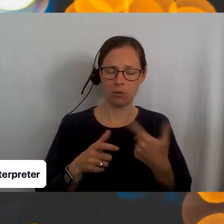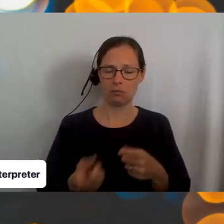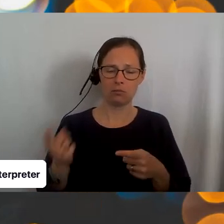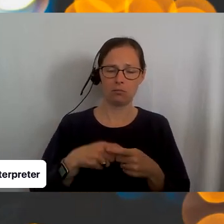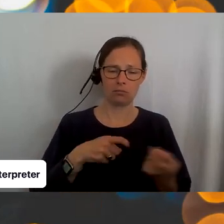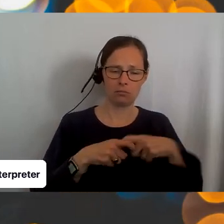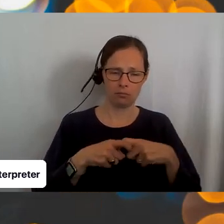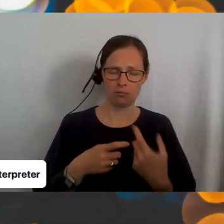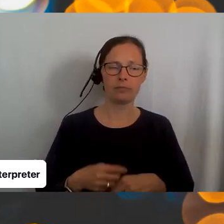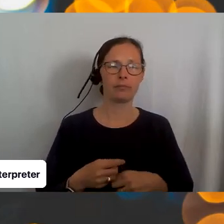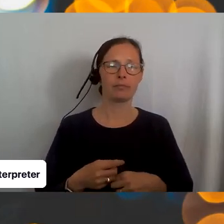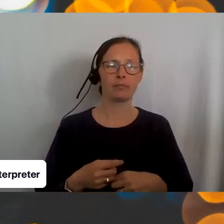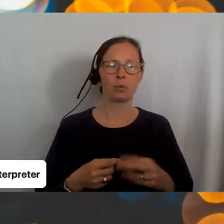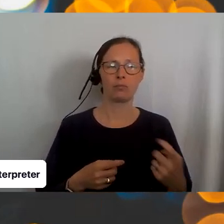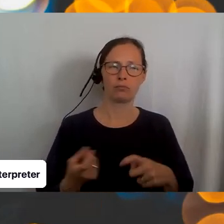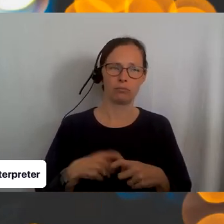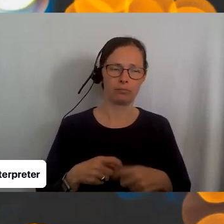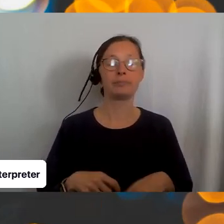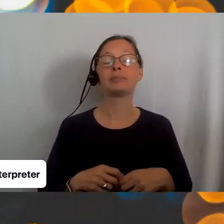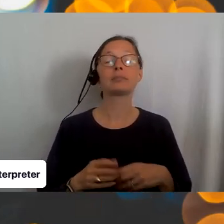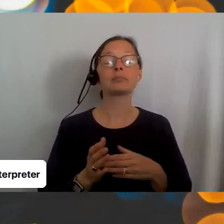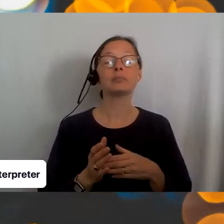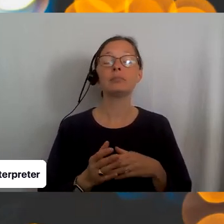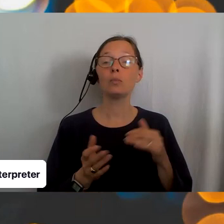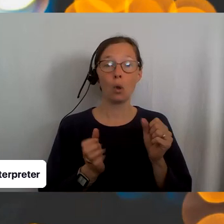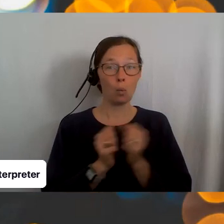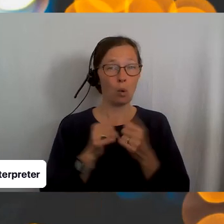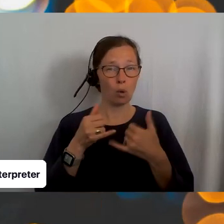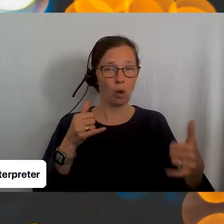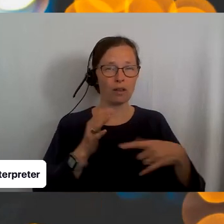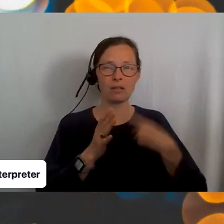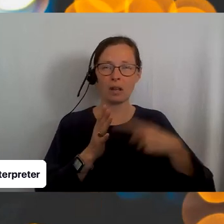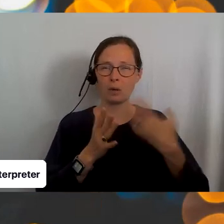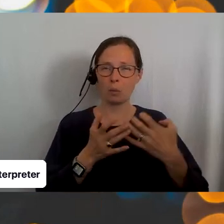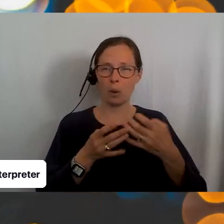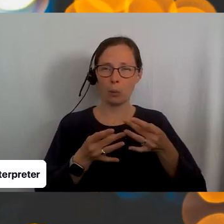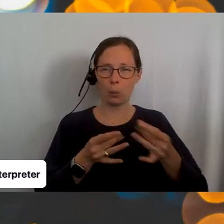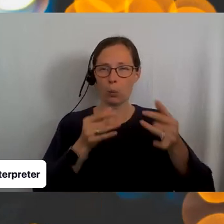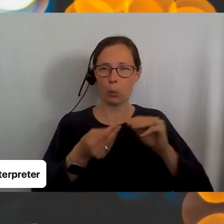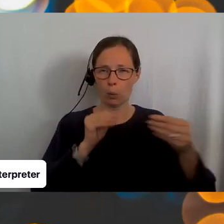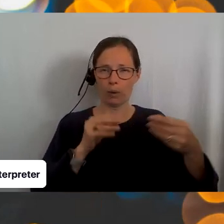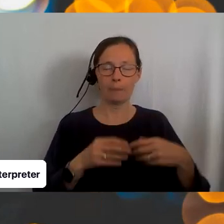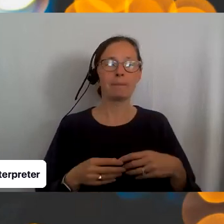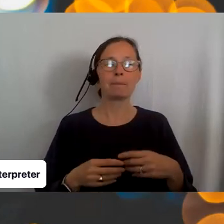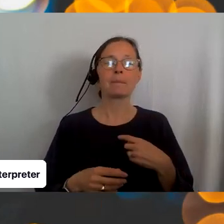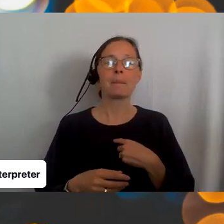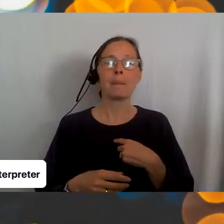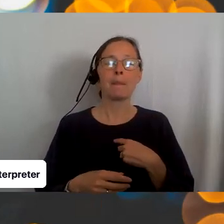And then what I often do with yarn, because sometimes it wants to be slippery, I will